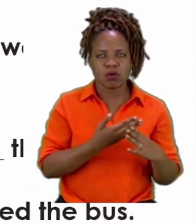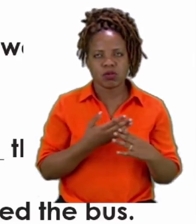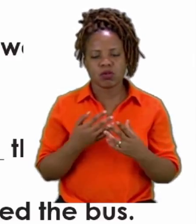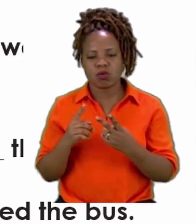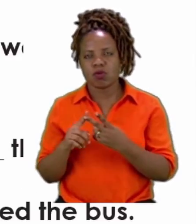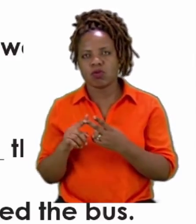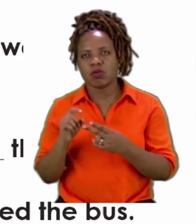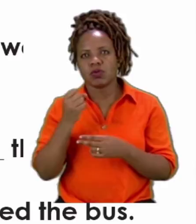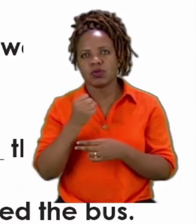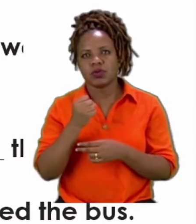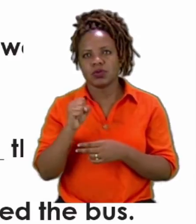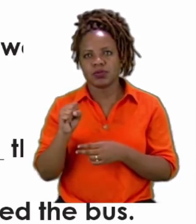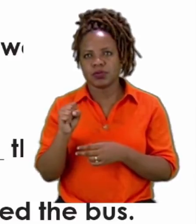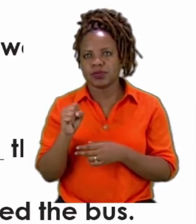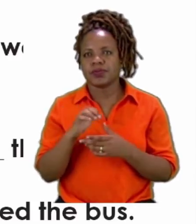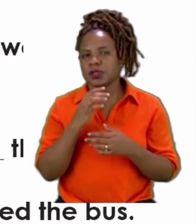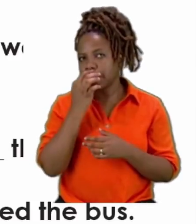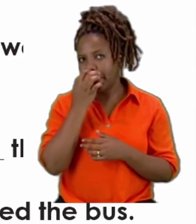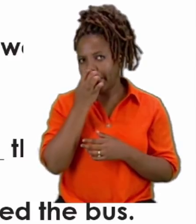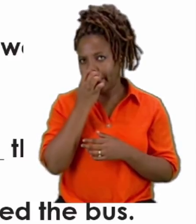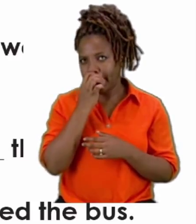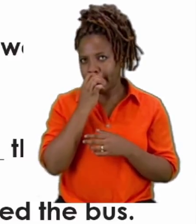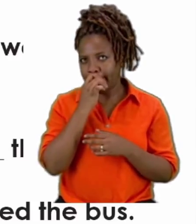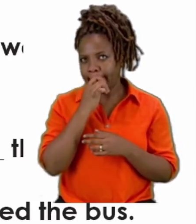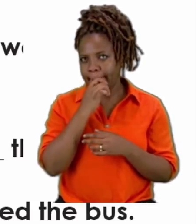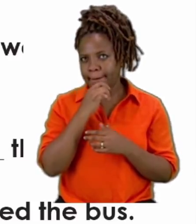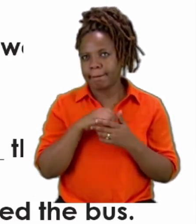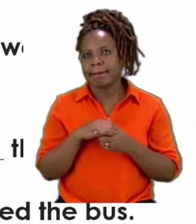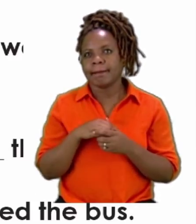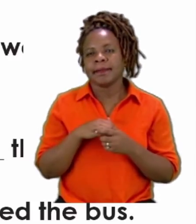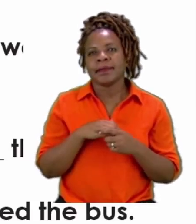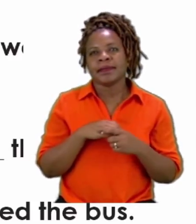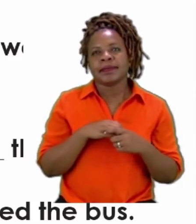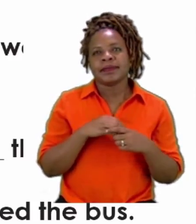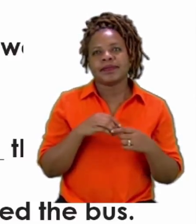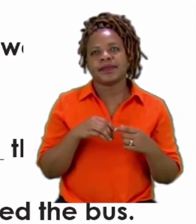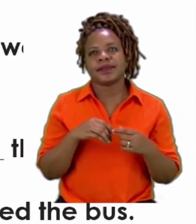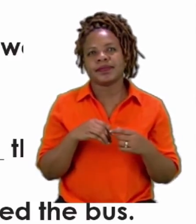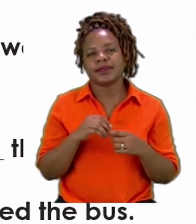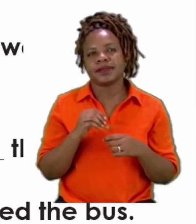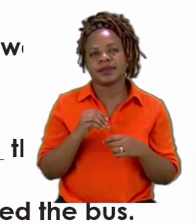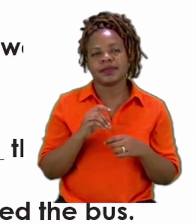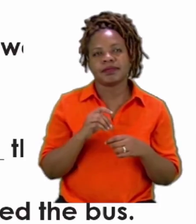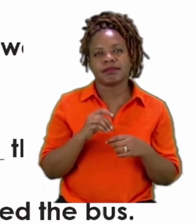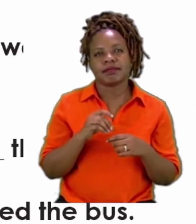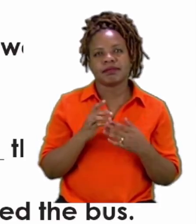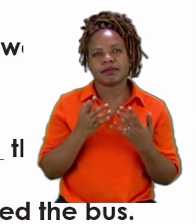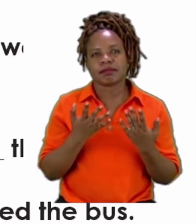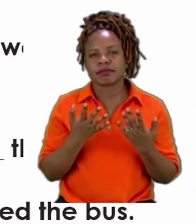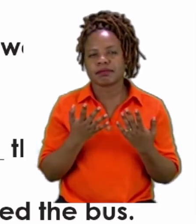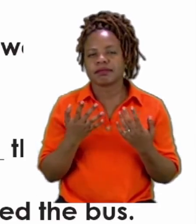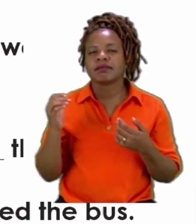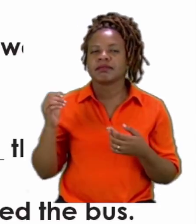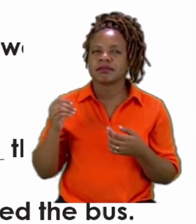The first part of the sentence is telling us that the father had a toothache. Then the second part, we need to